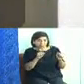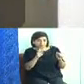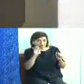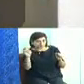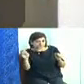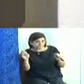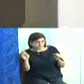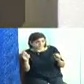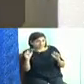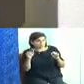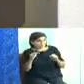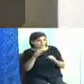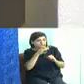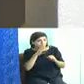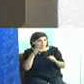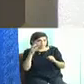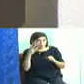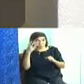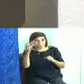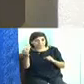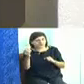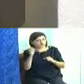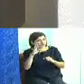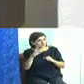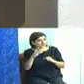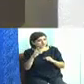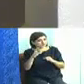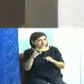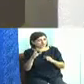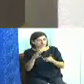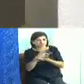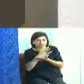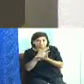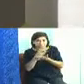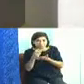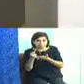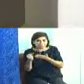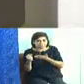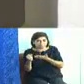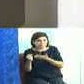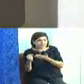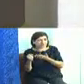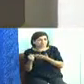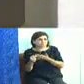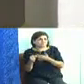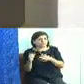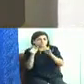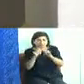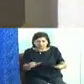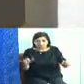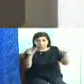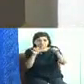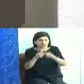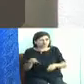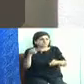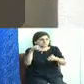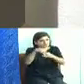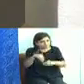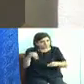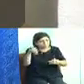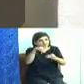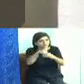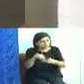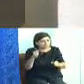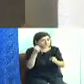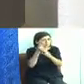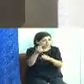farmed out or depleted. If you just constantly plant the same crop and do the same thing year after year after